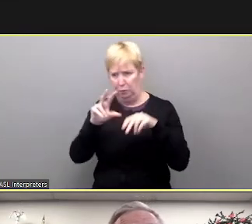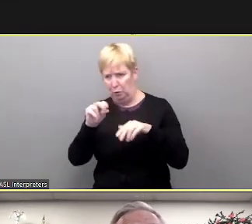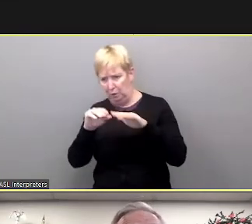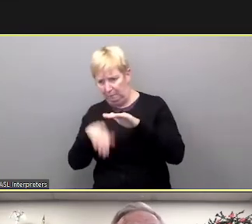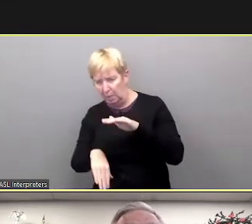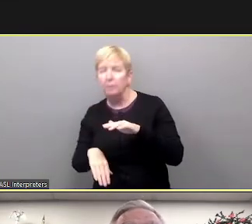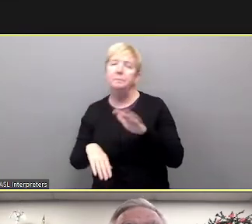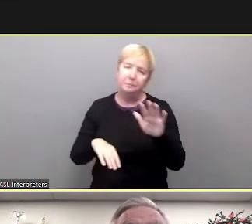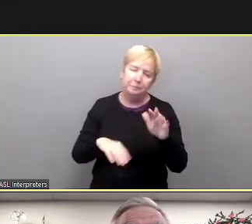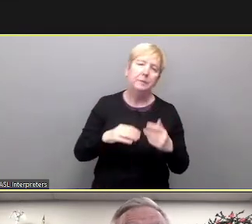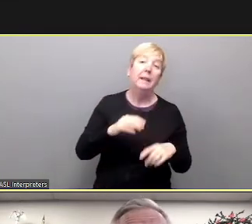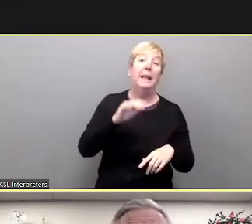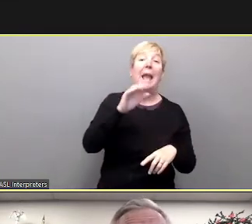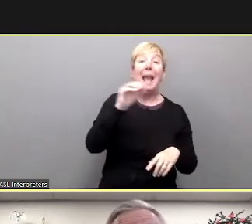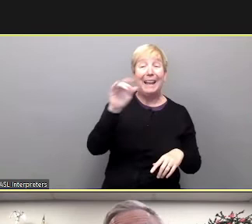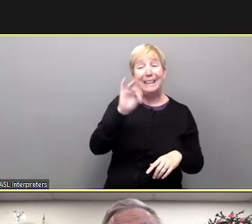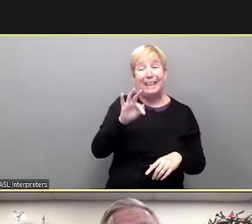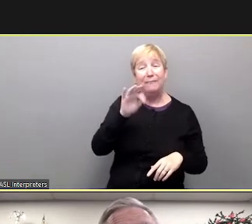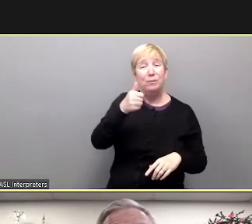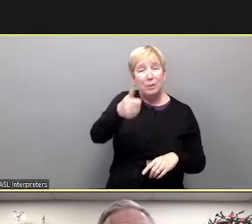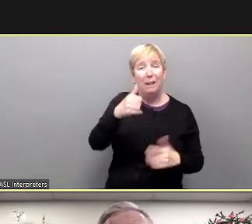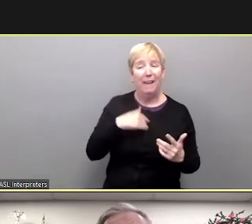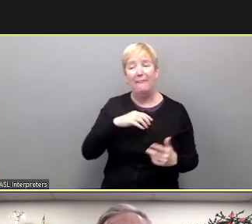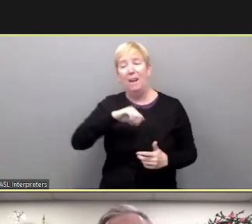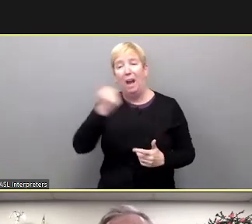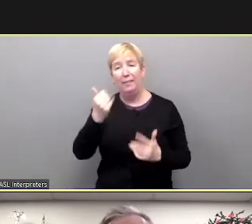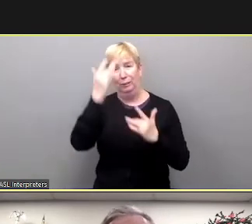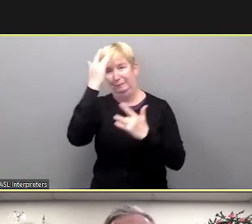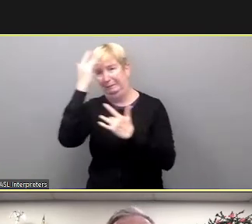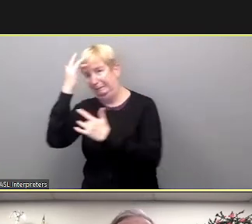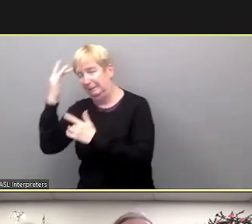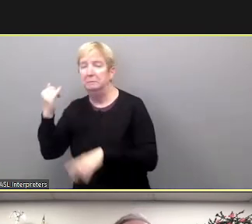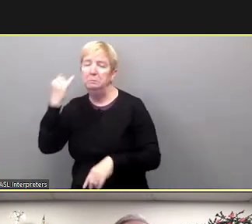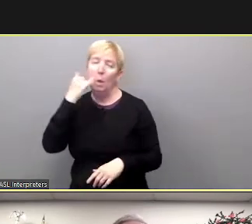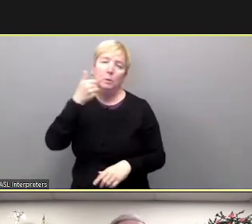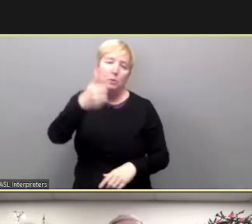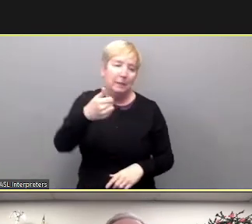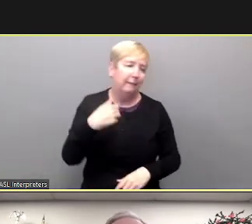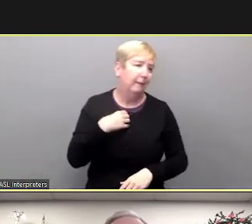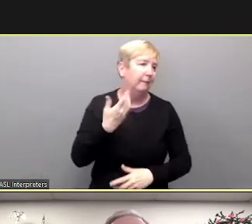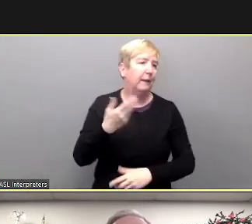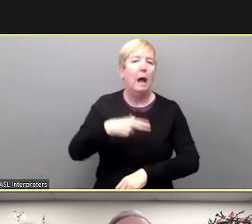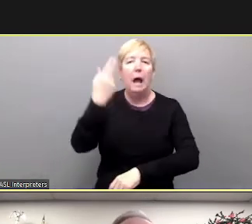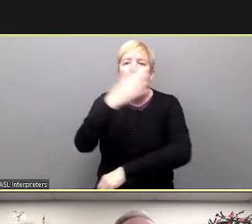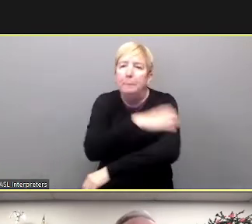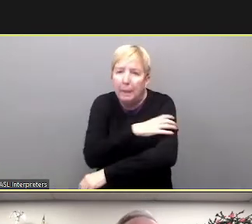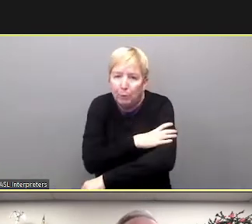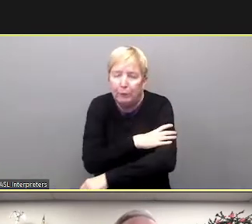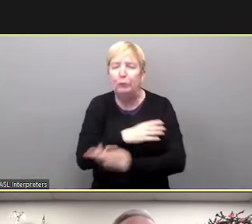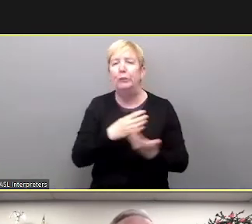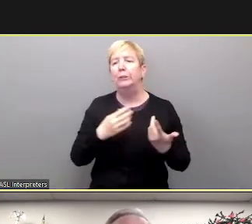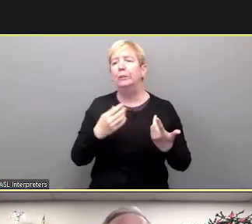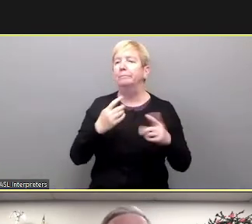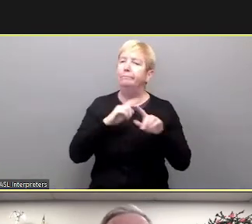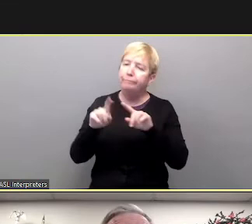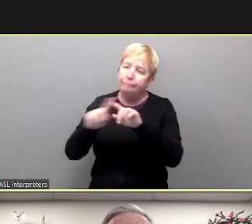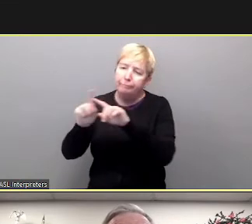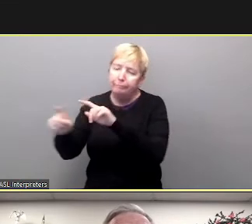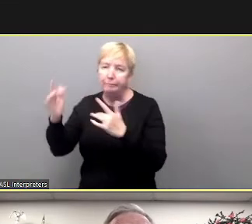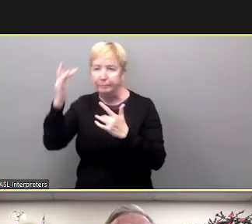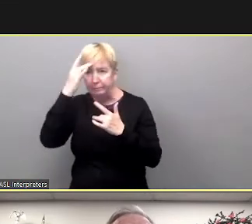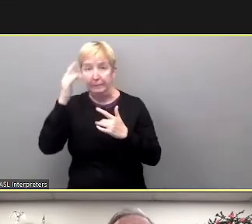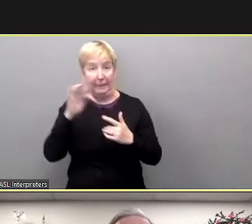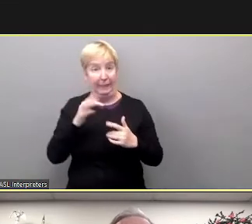that predisposes you to more serious COVID, and that includes things like high blood pressure that many people have. So please